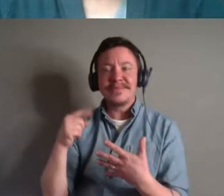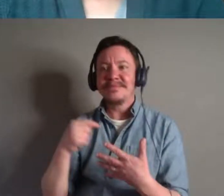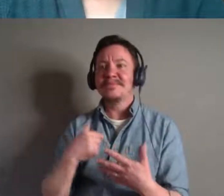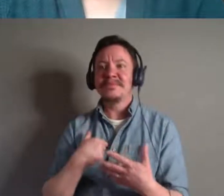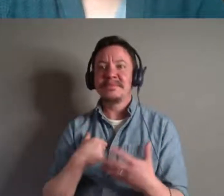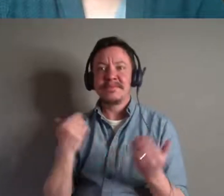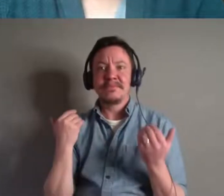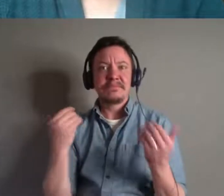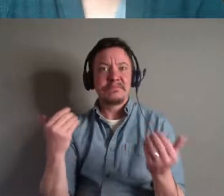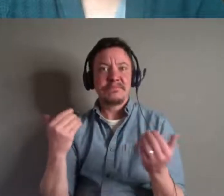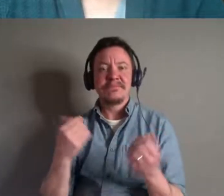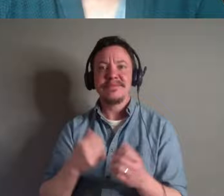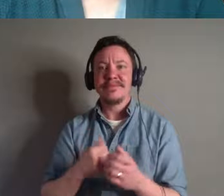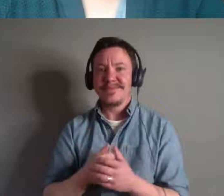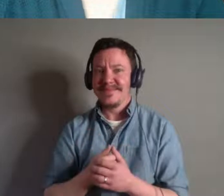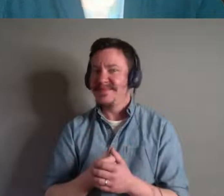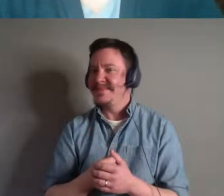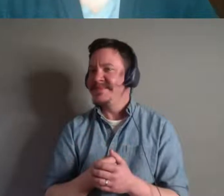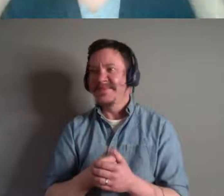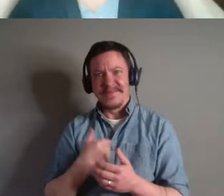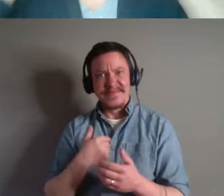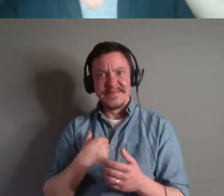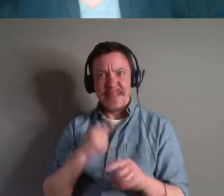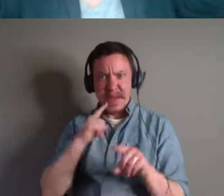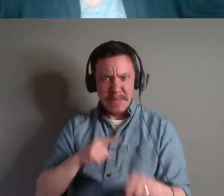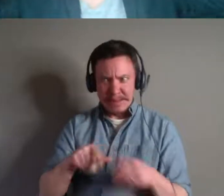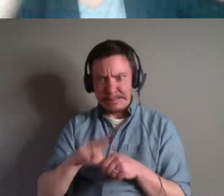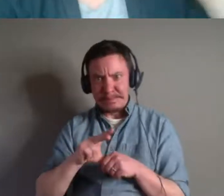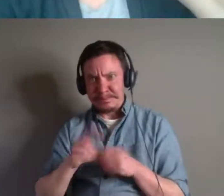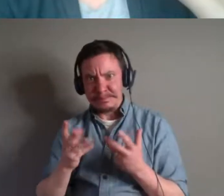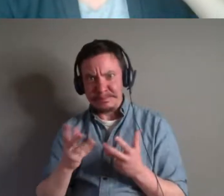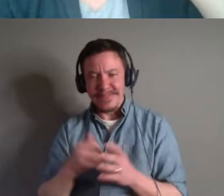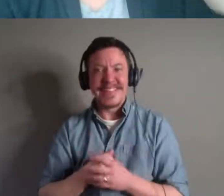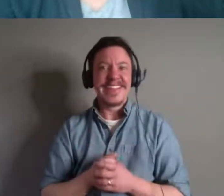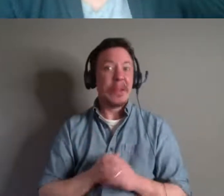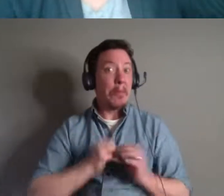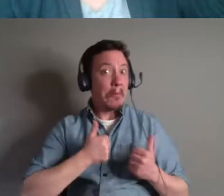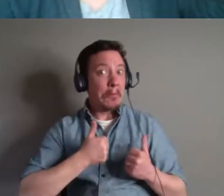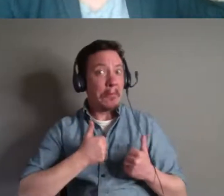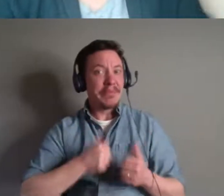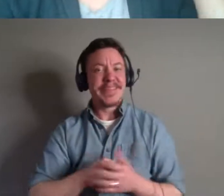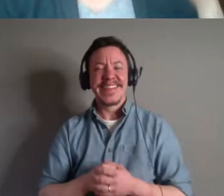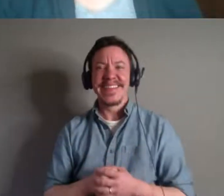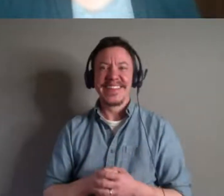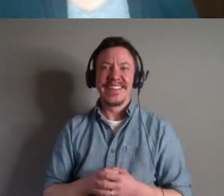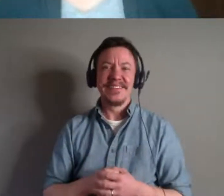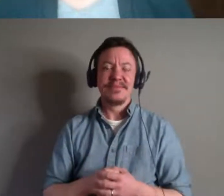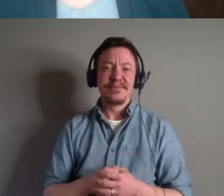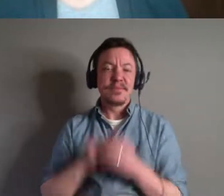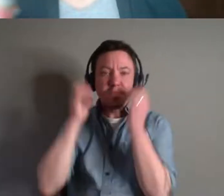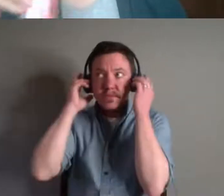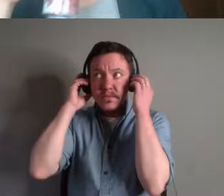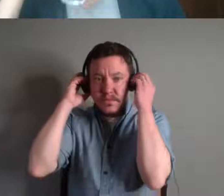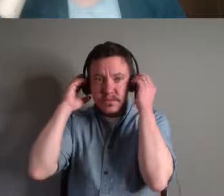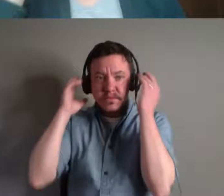gonna send on to you because I didn't have a great answer. Okay. So I appreciate this